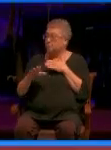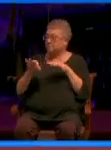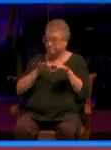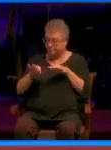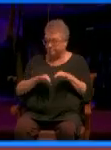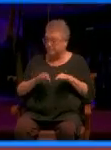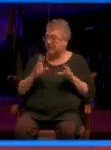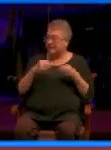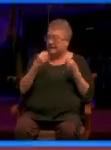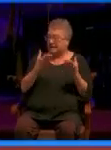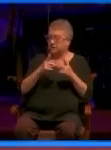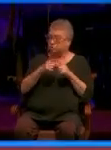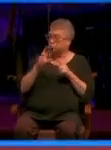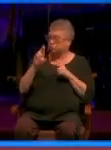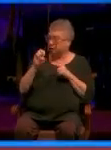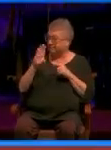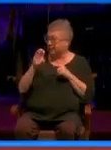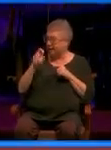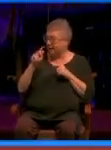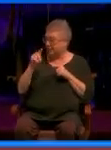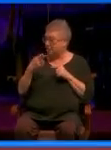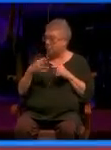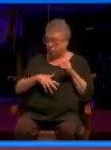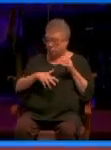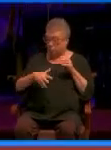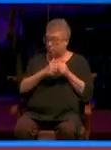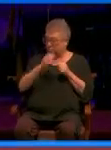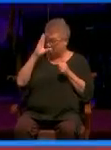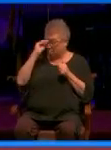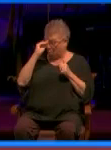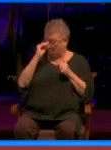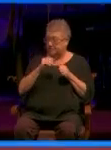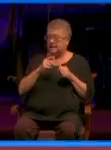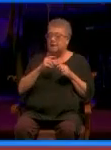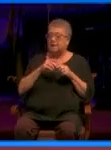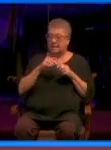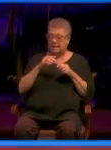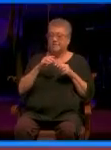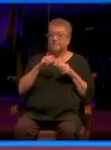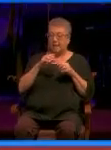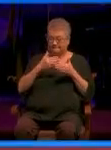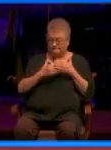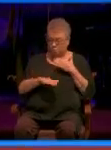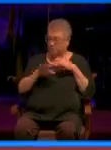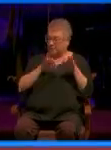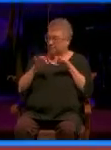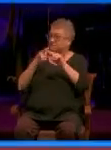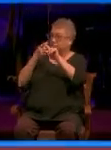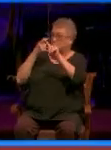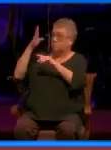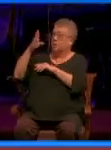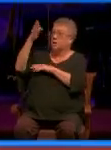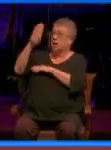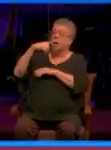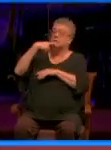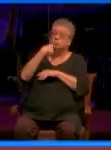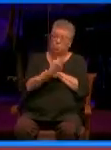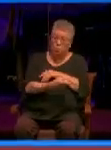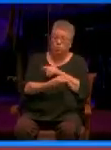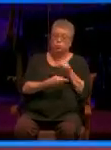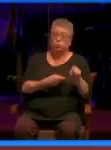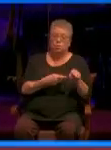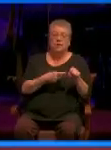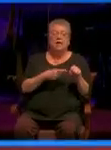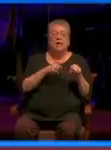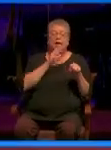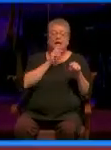to Rebekah when she was pregnant with these two boys. And in the birth oracle, the words of God given to her, it says, "And